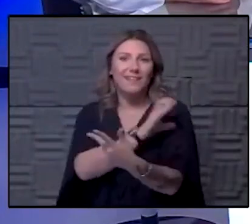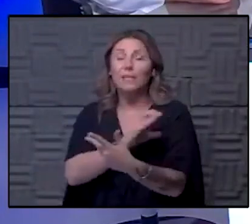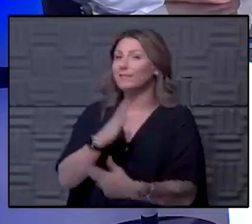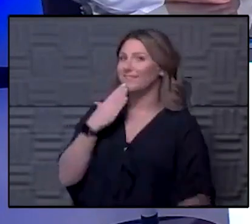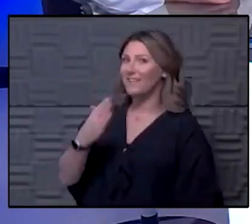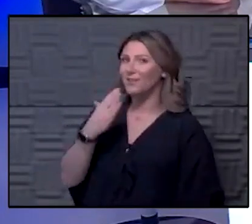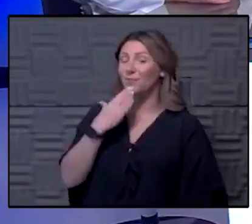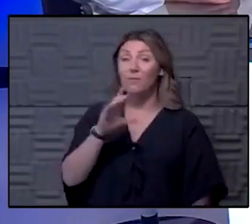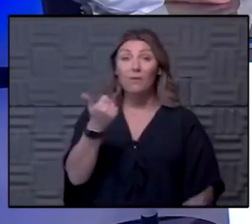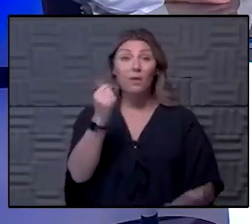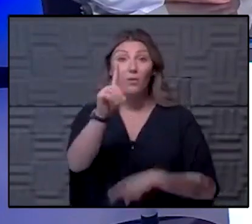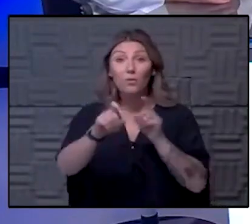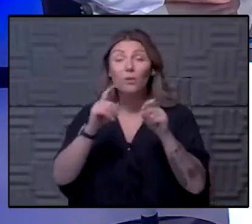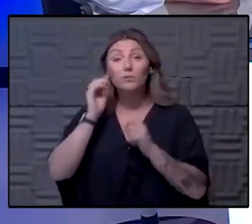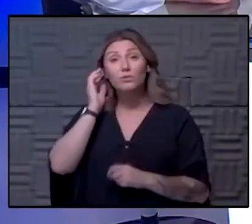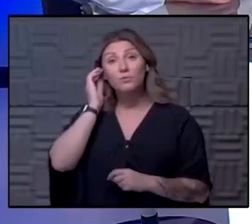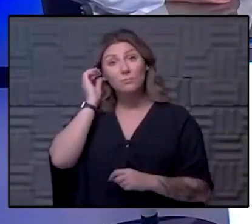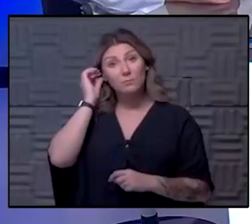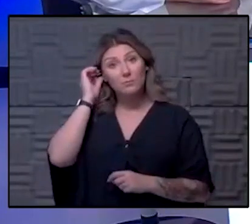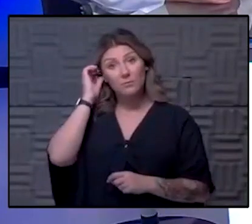Thank you. Other questions?